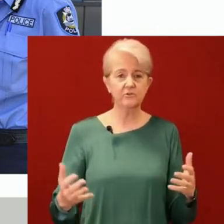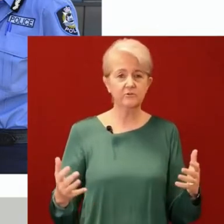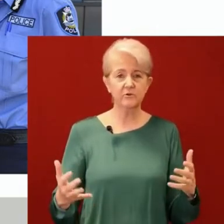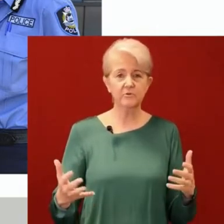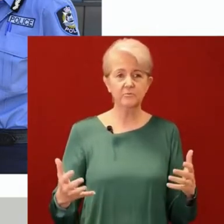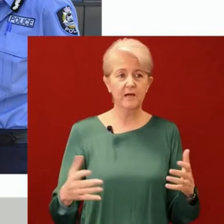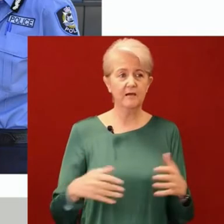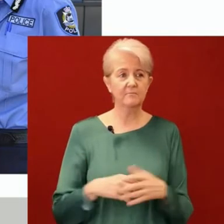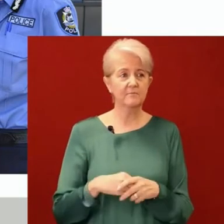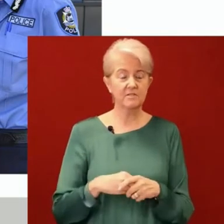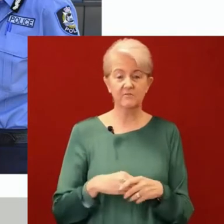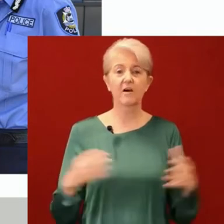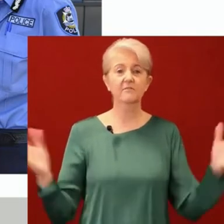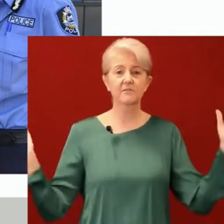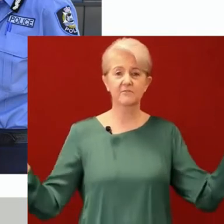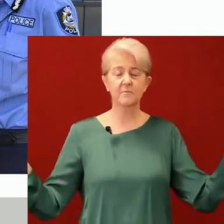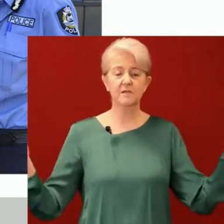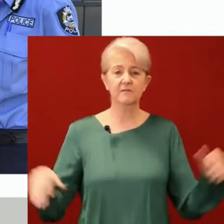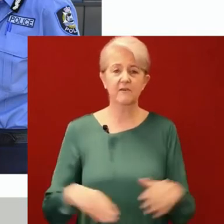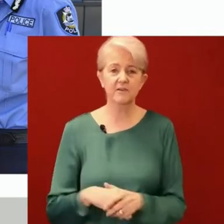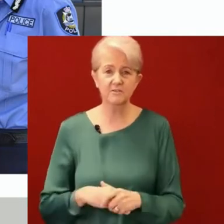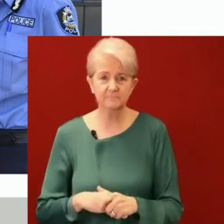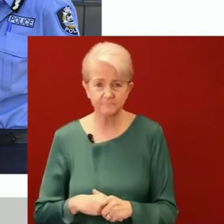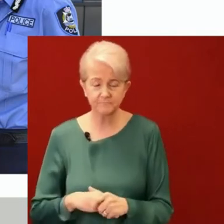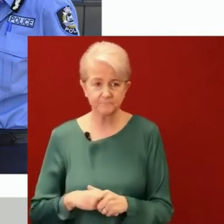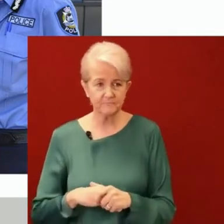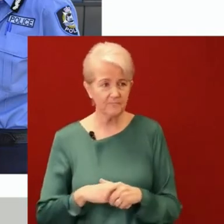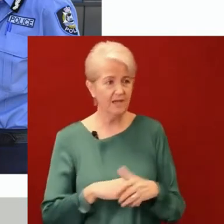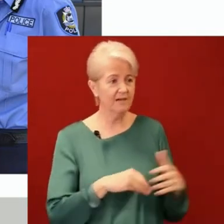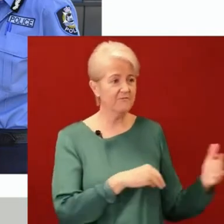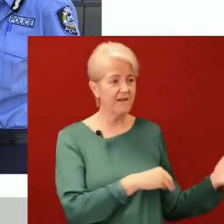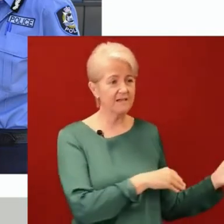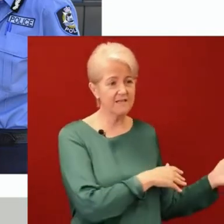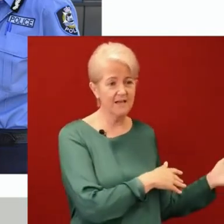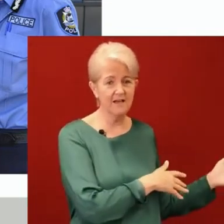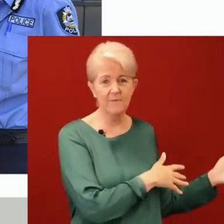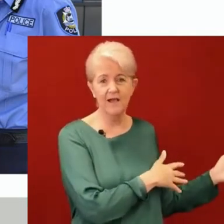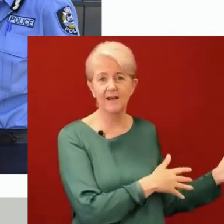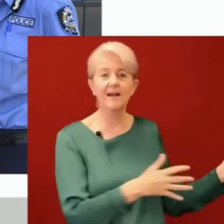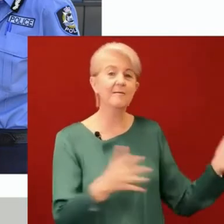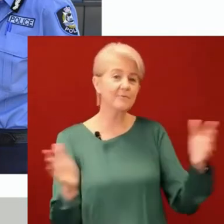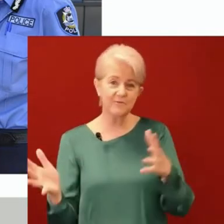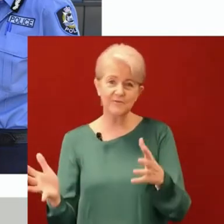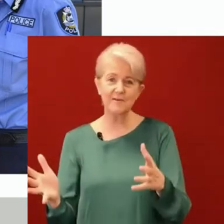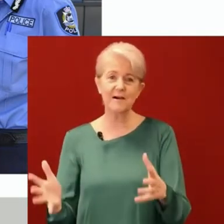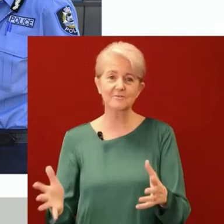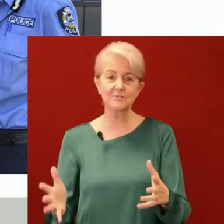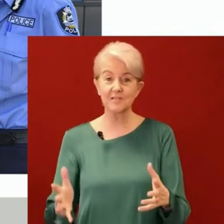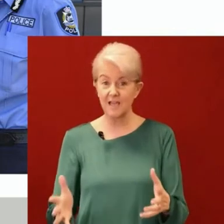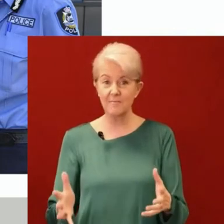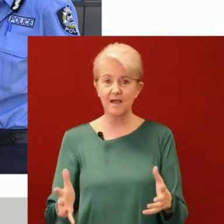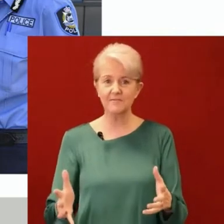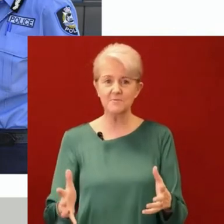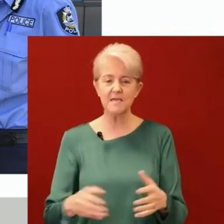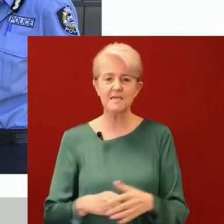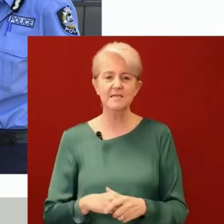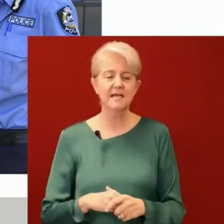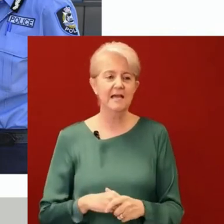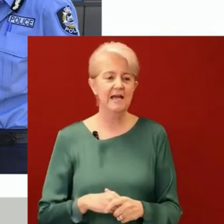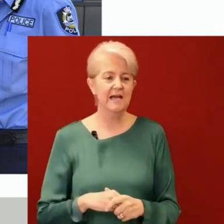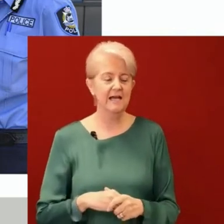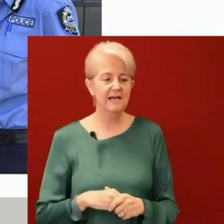Incident Group survived the feminine invasion. And in fact, a number of females came after